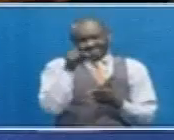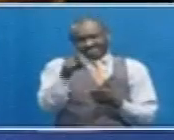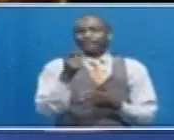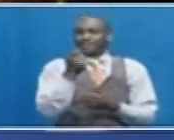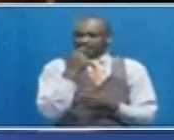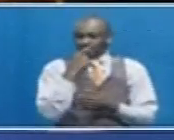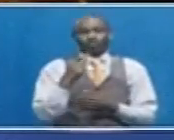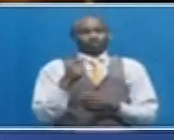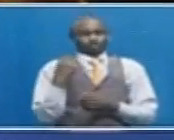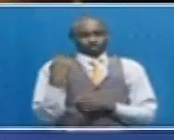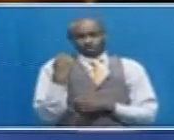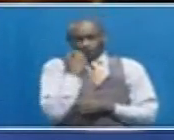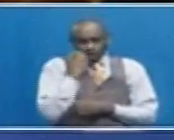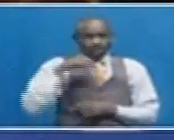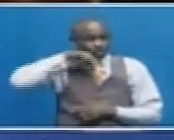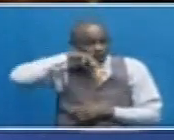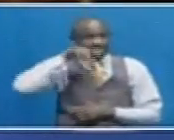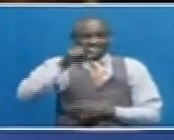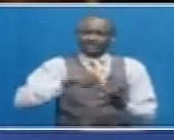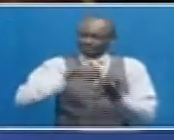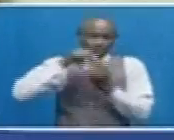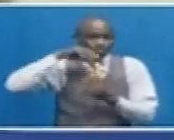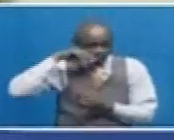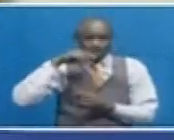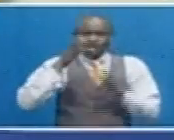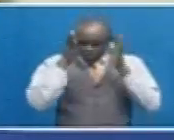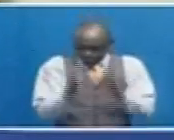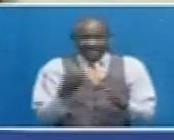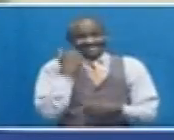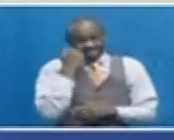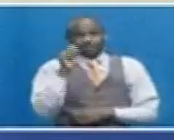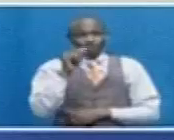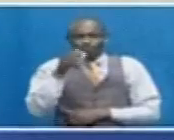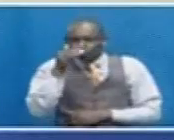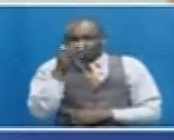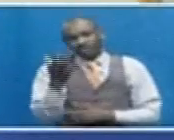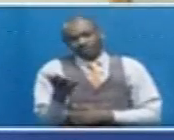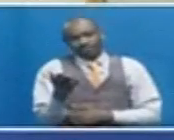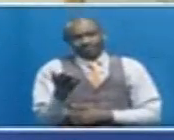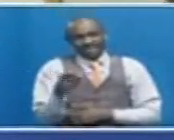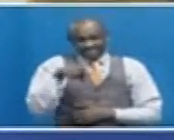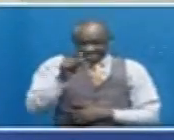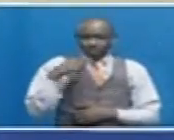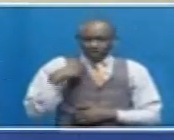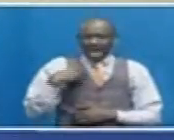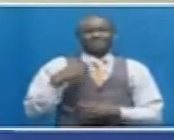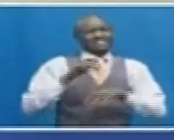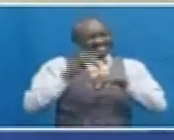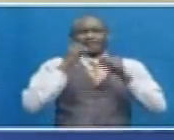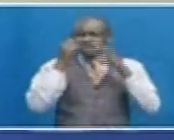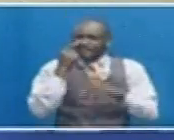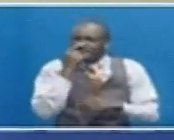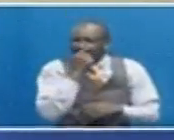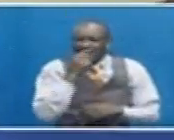Medical Detection Dogs to train specialist dogs to detect human diseases, dogs have 300 million sensory receptors in their